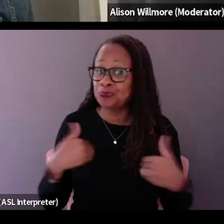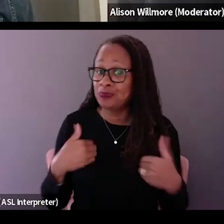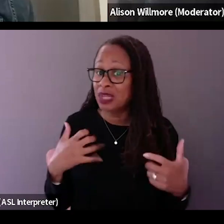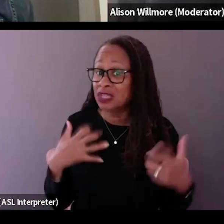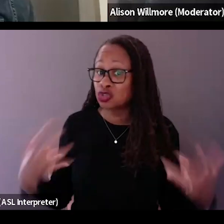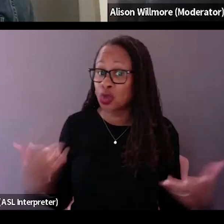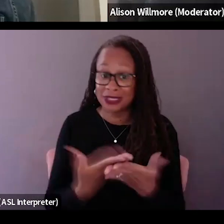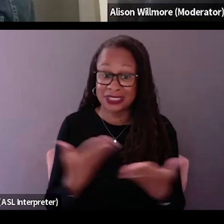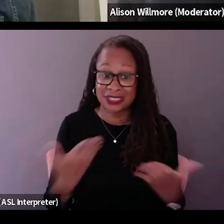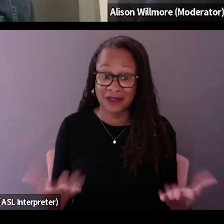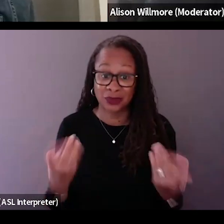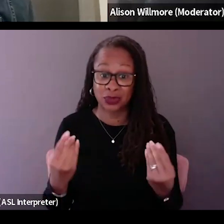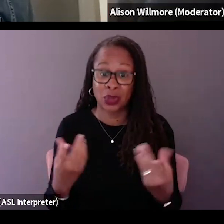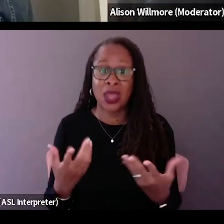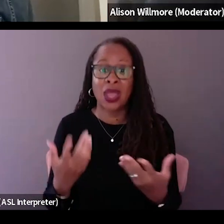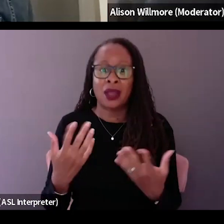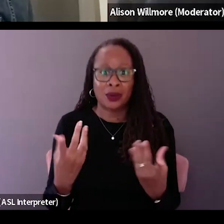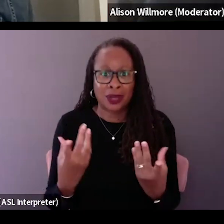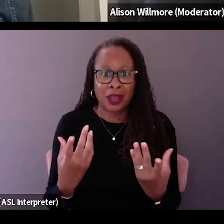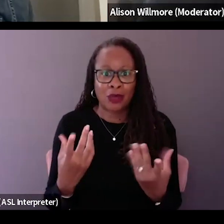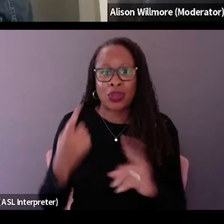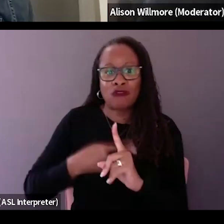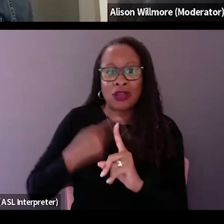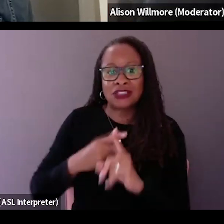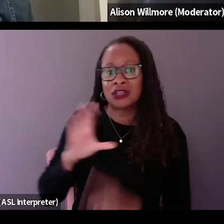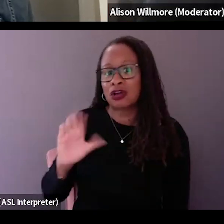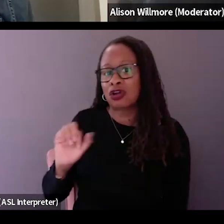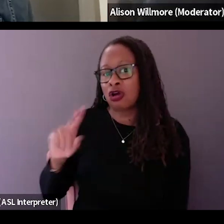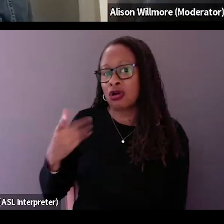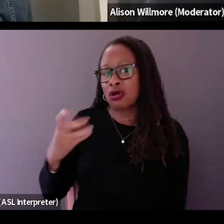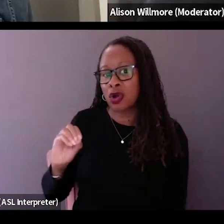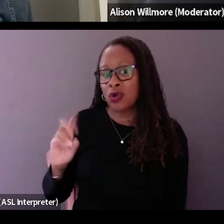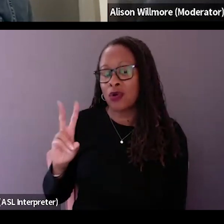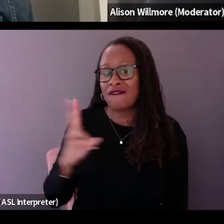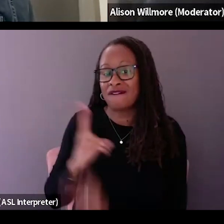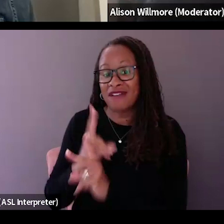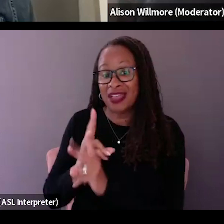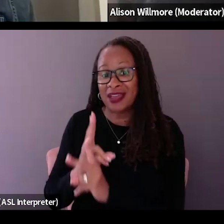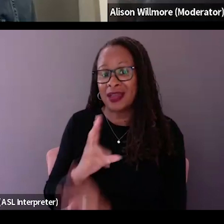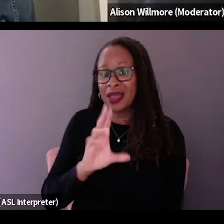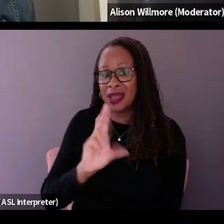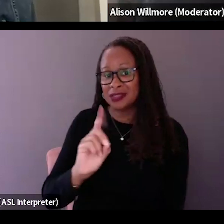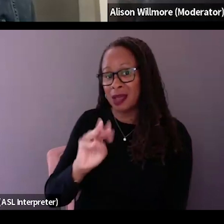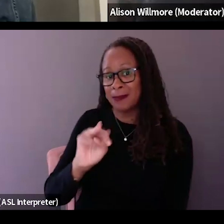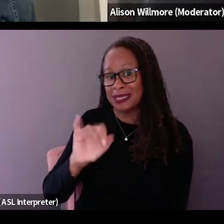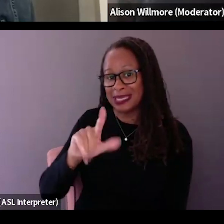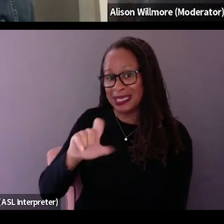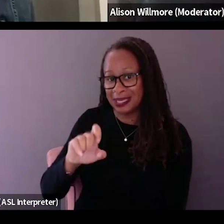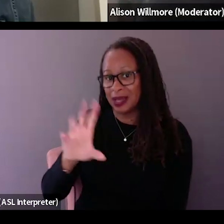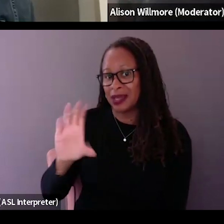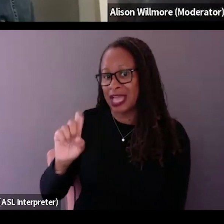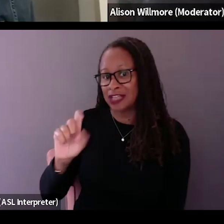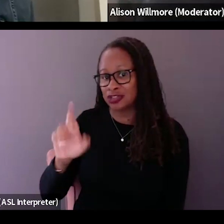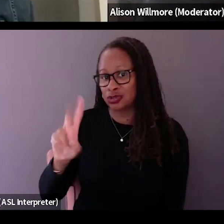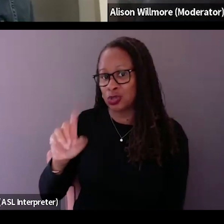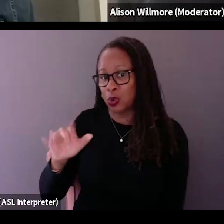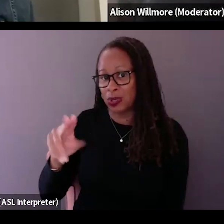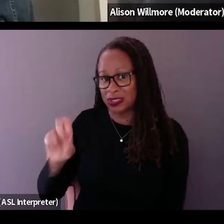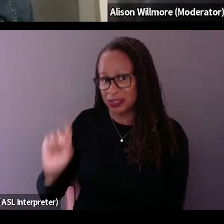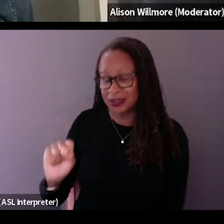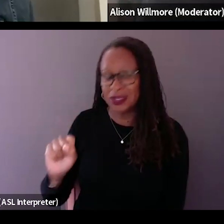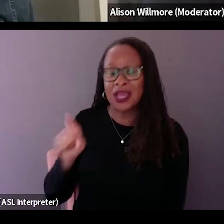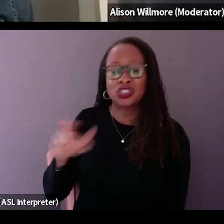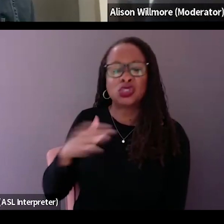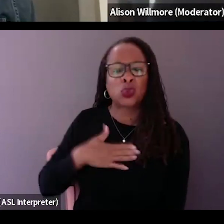van. And Dominique Hessard-Owens, who's one of my associate producers, we flew her husband up so that they could do a road